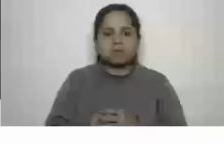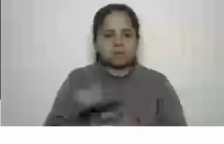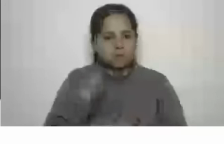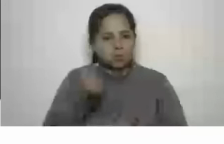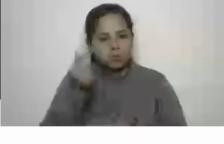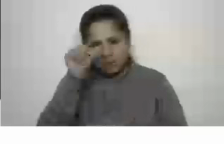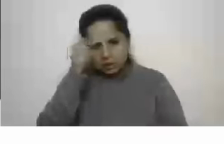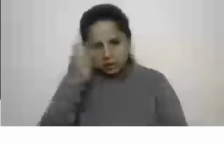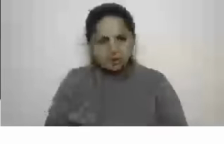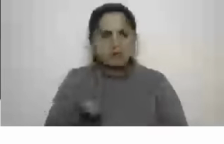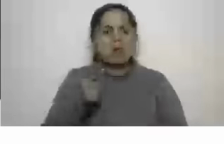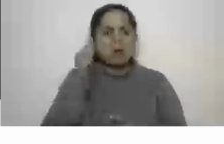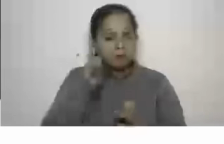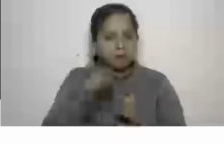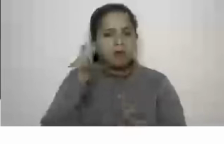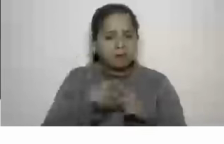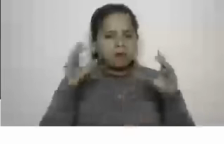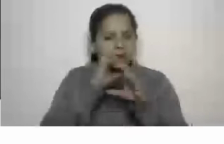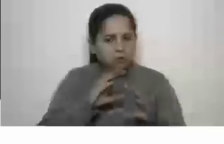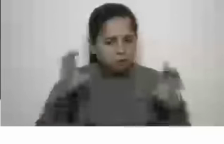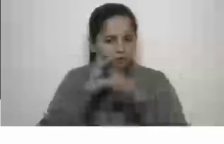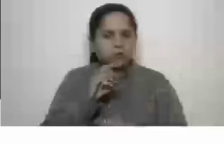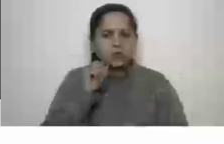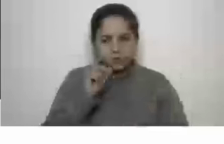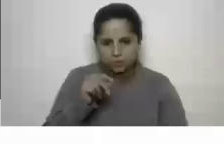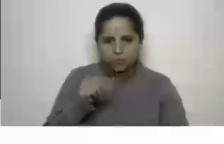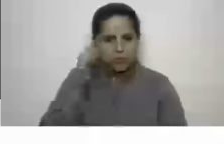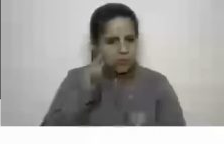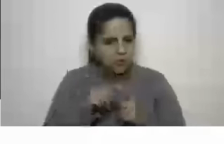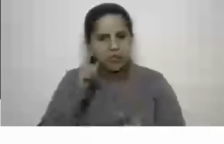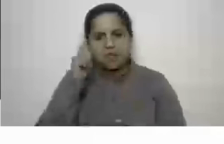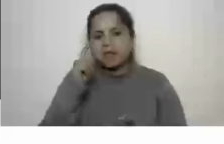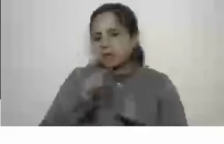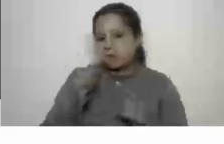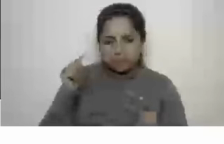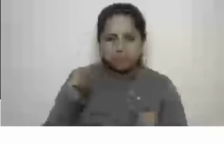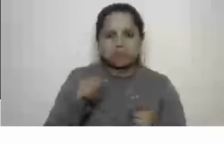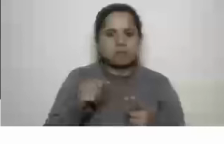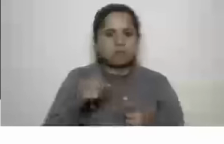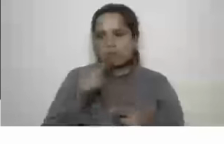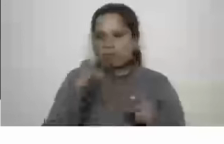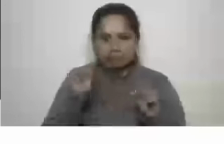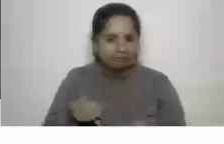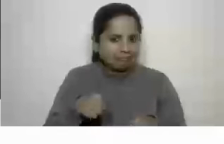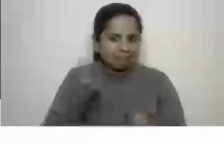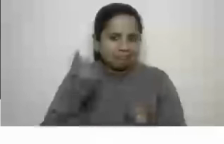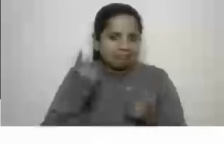Okay. Agree, agree. Confusing. Nice. Yeah, agree, disagree. Yeah, can't say